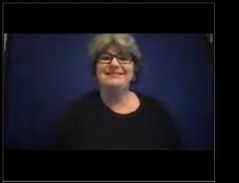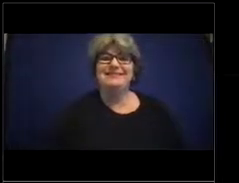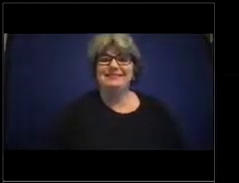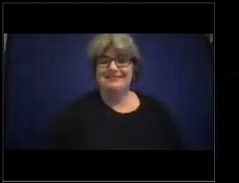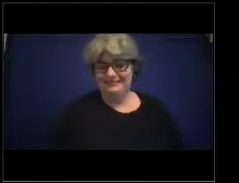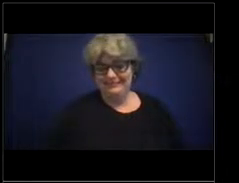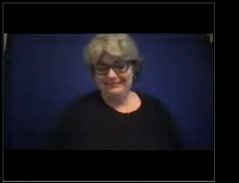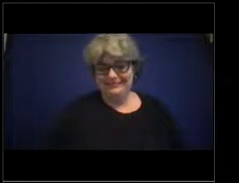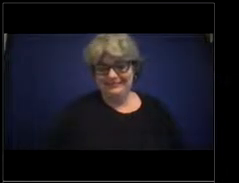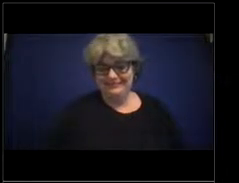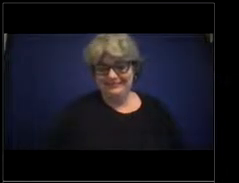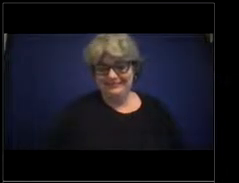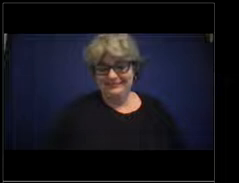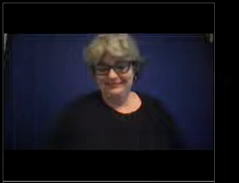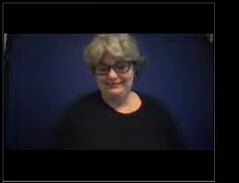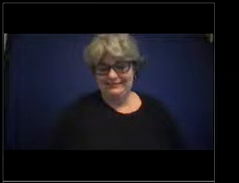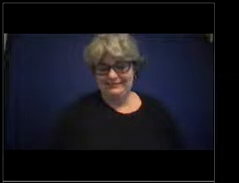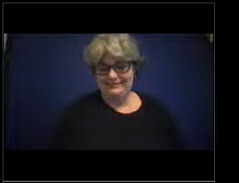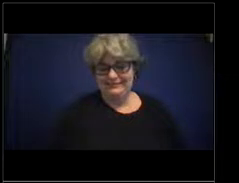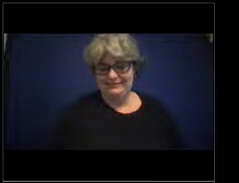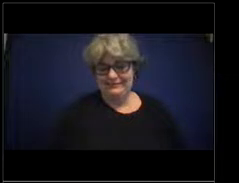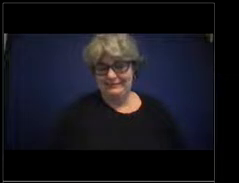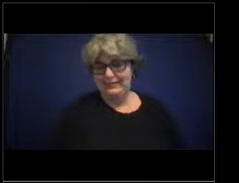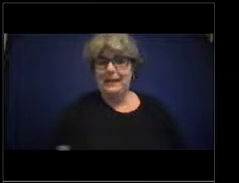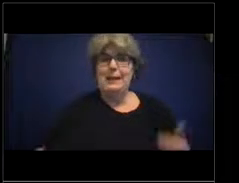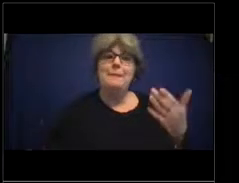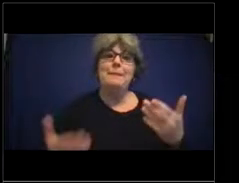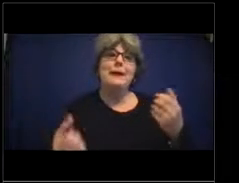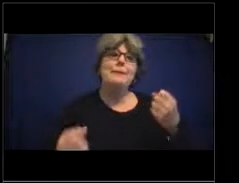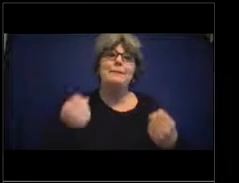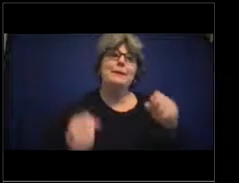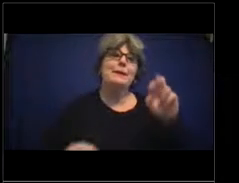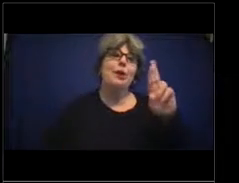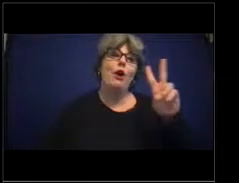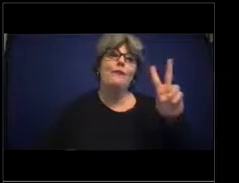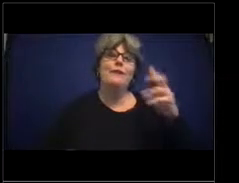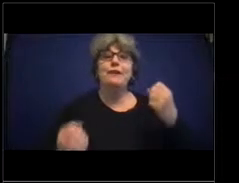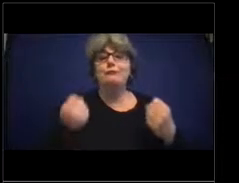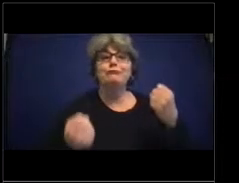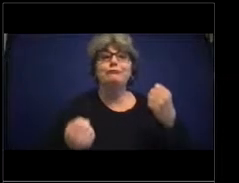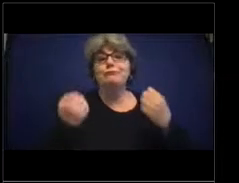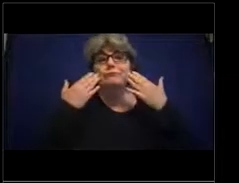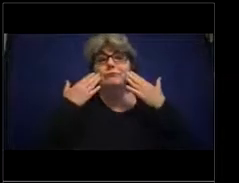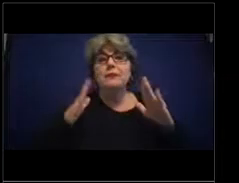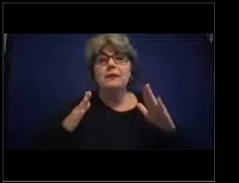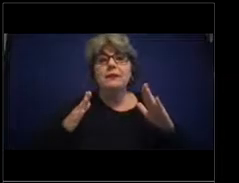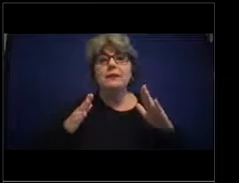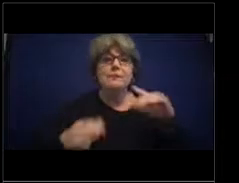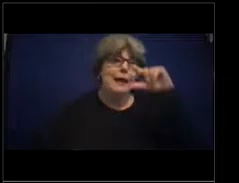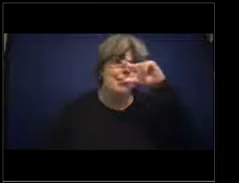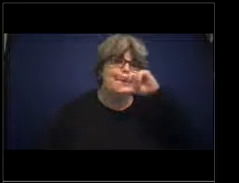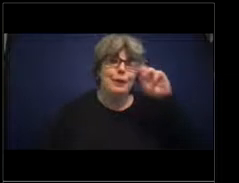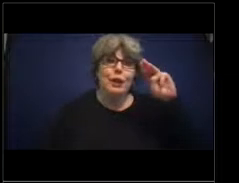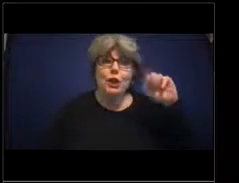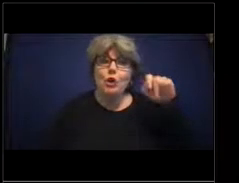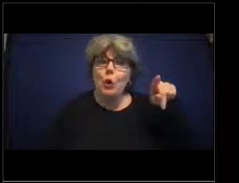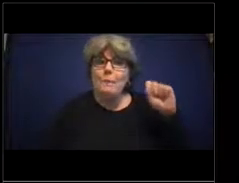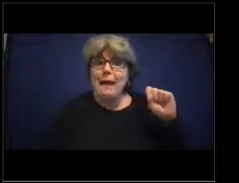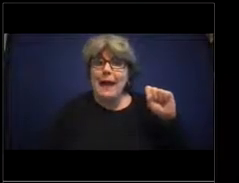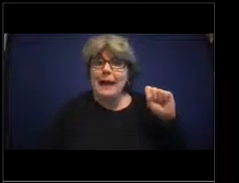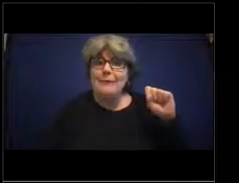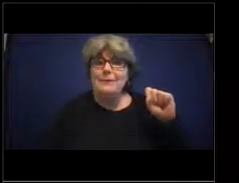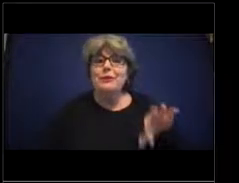I don't think it is. I'm kind of seeing maybe it's like an RVs or something like that. So I don't, if you guys go and look at Google Maps or something, and you can find the